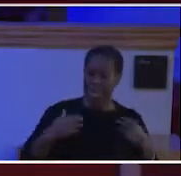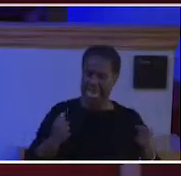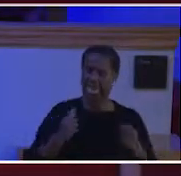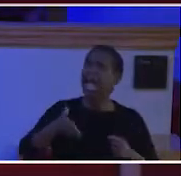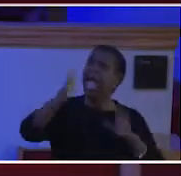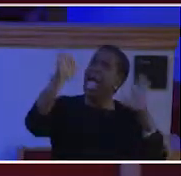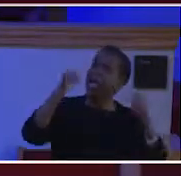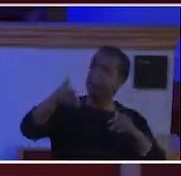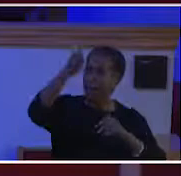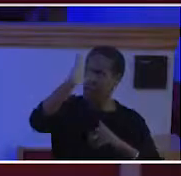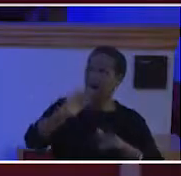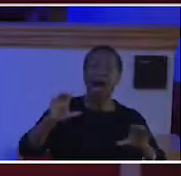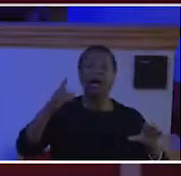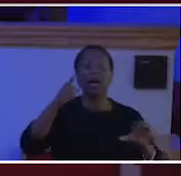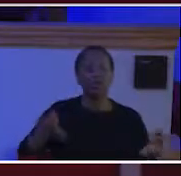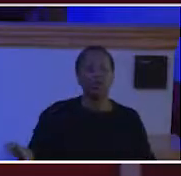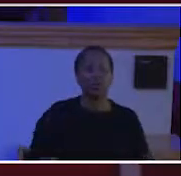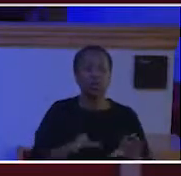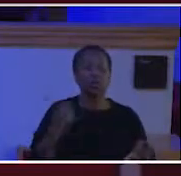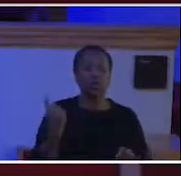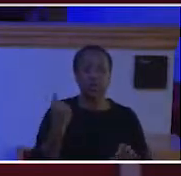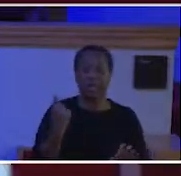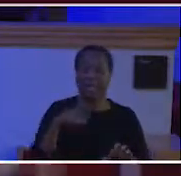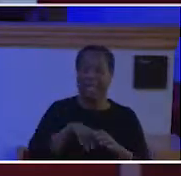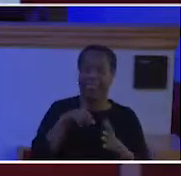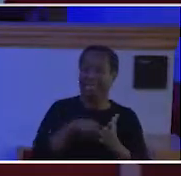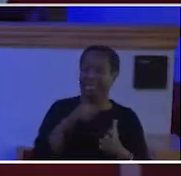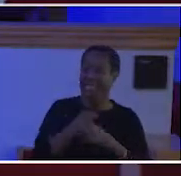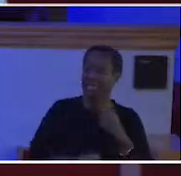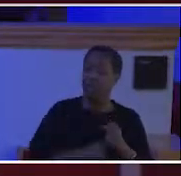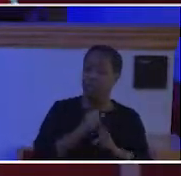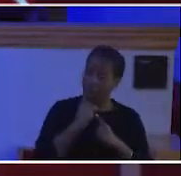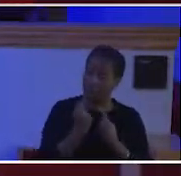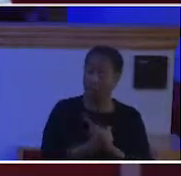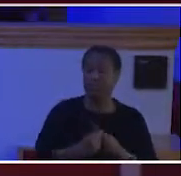Expect God to do something in the situation.